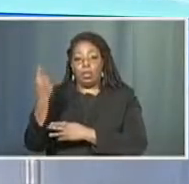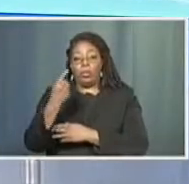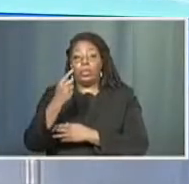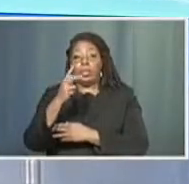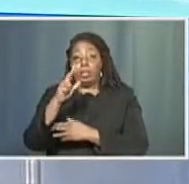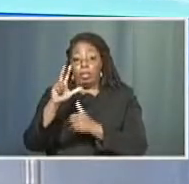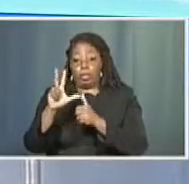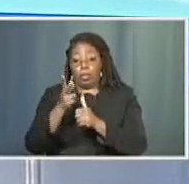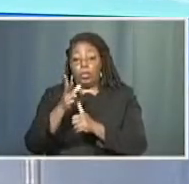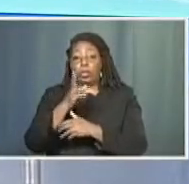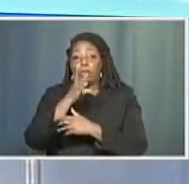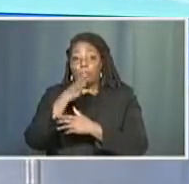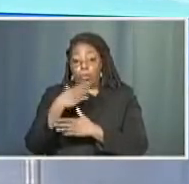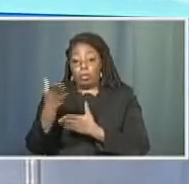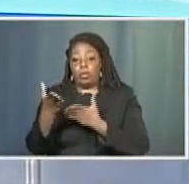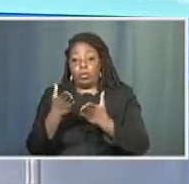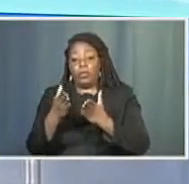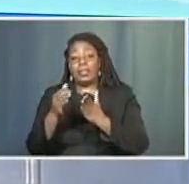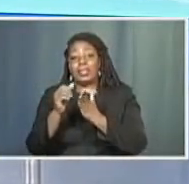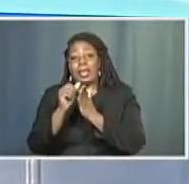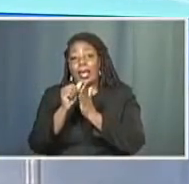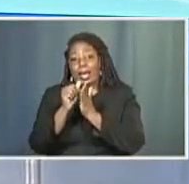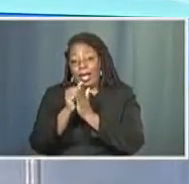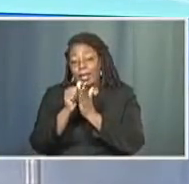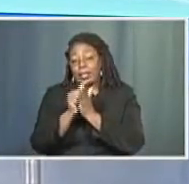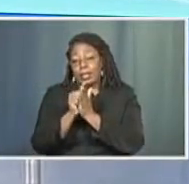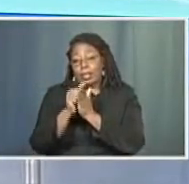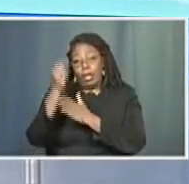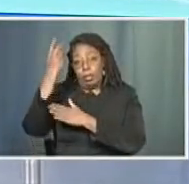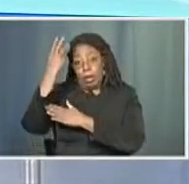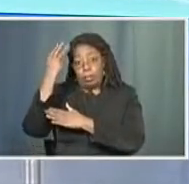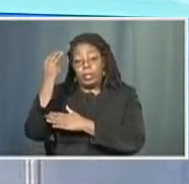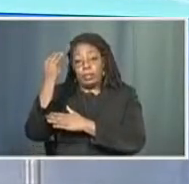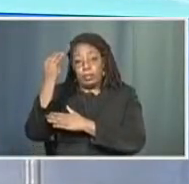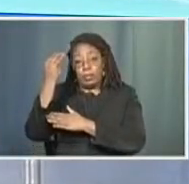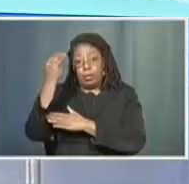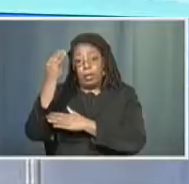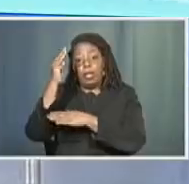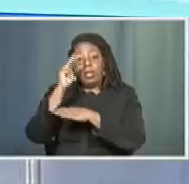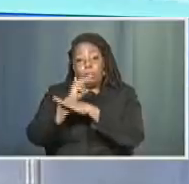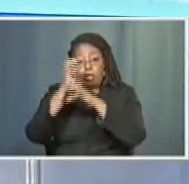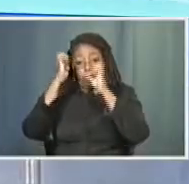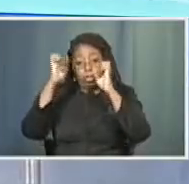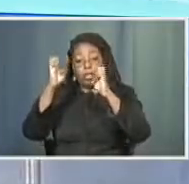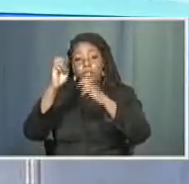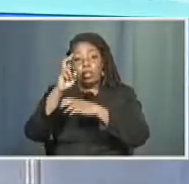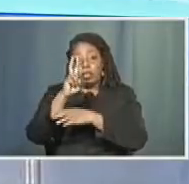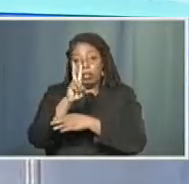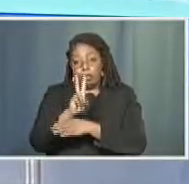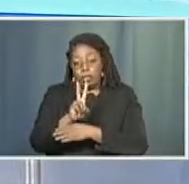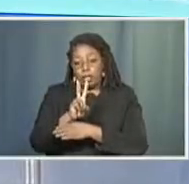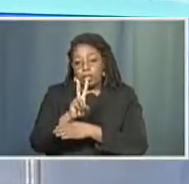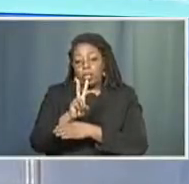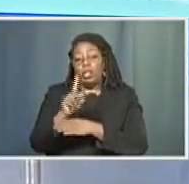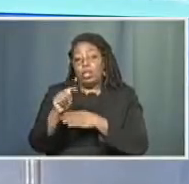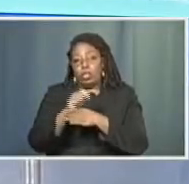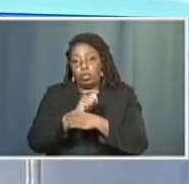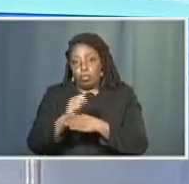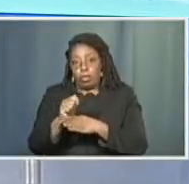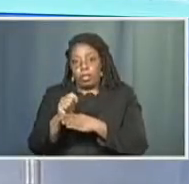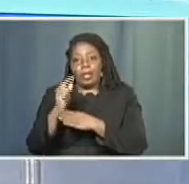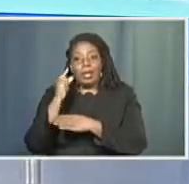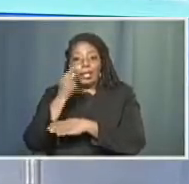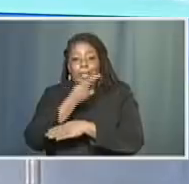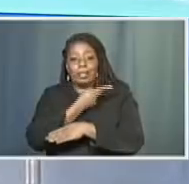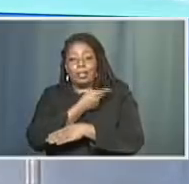in the country to serve as acting prime minister, yet Minister of Education and Technical and Vocational Training, the Honourable Glenys